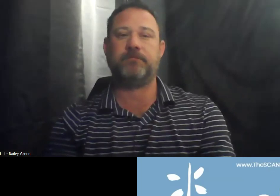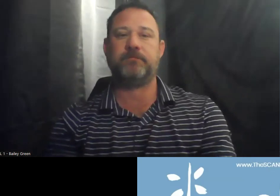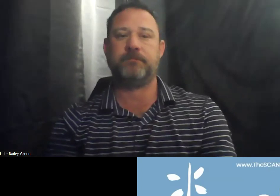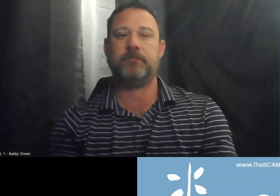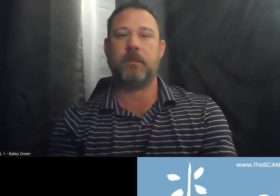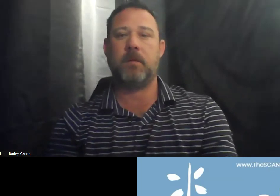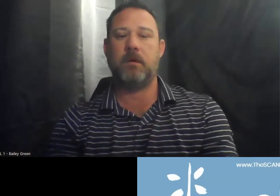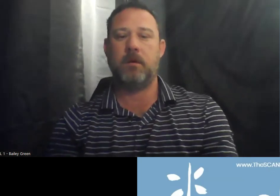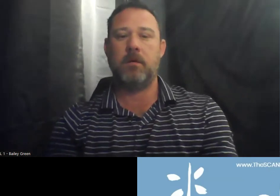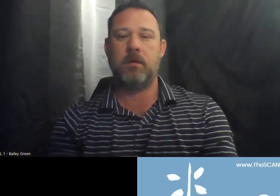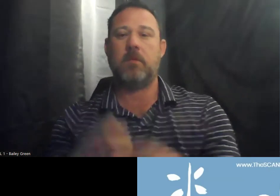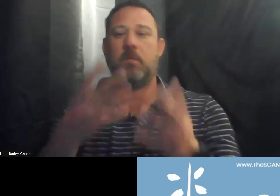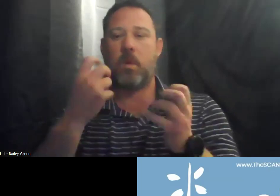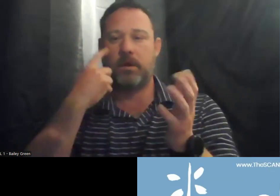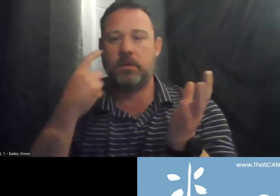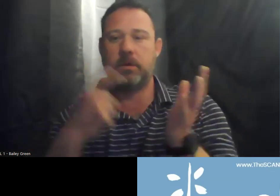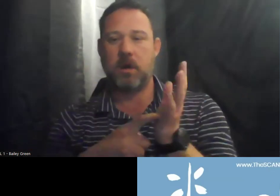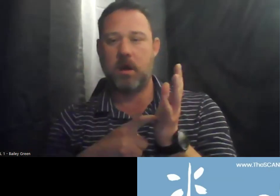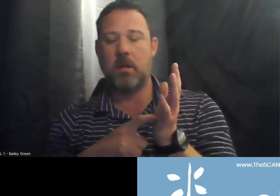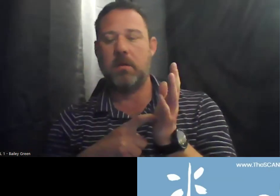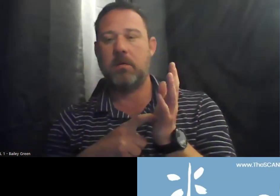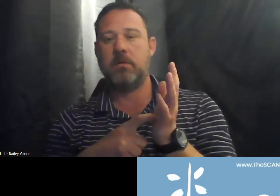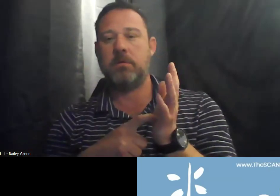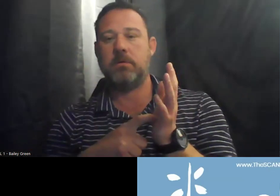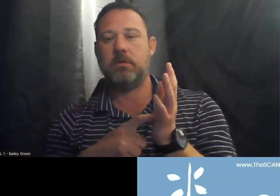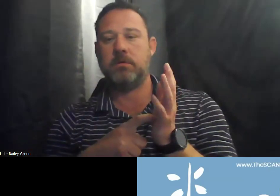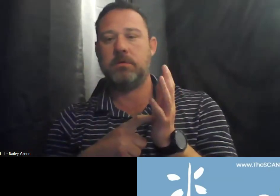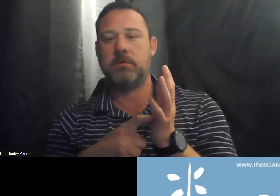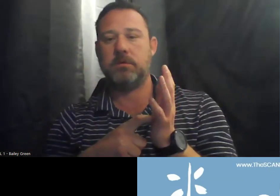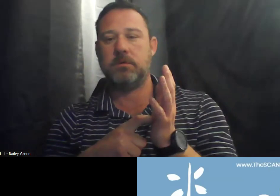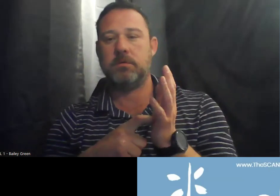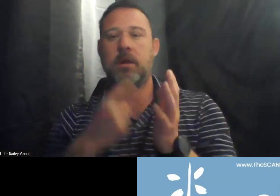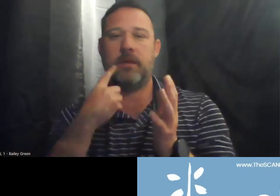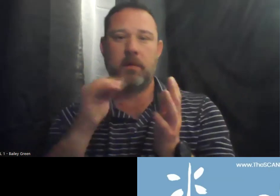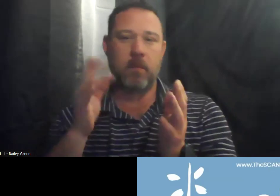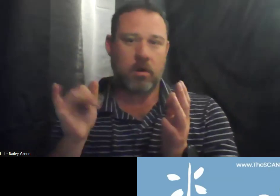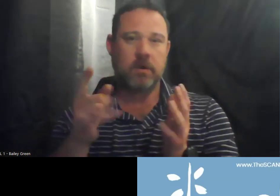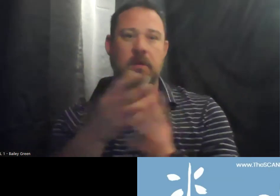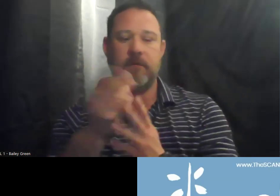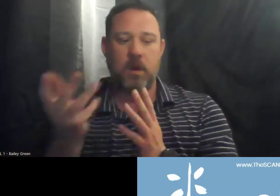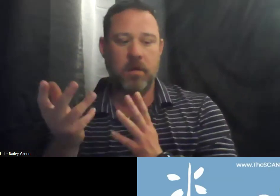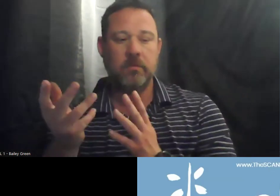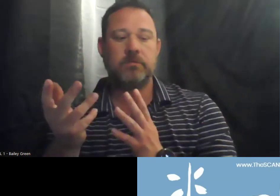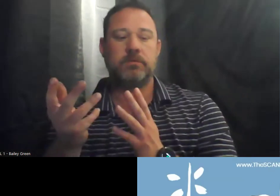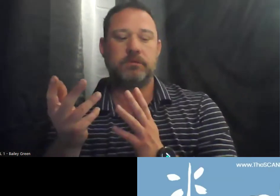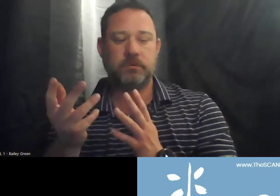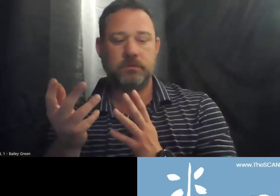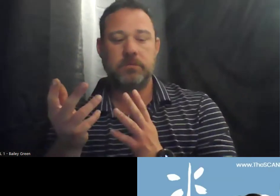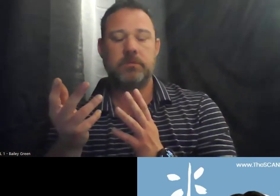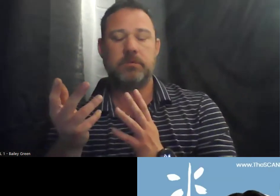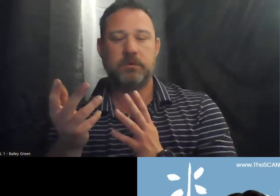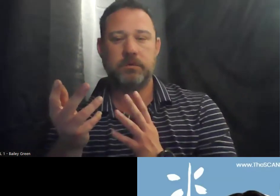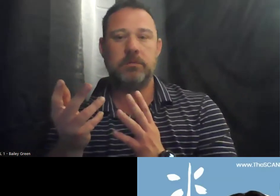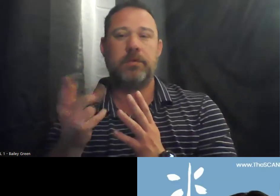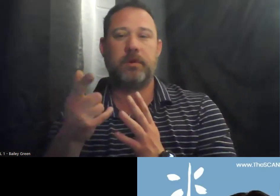wanting to acknowledge that, and I think Marty and a few others got to this, some of it's like, there's